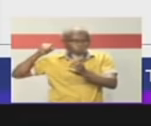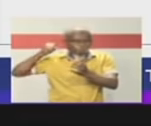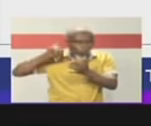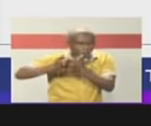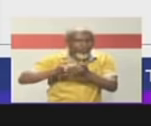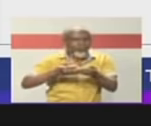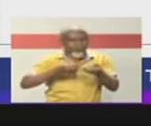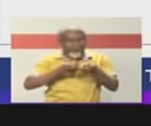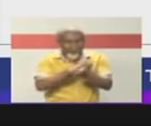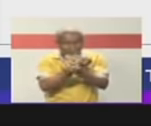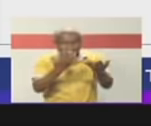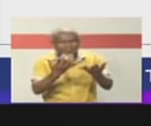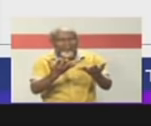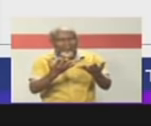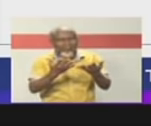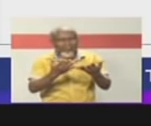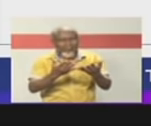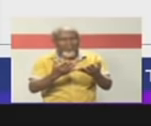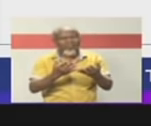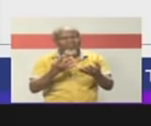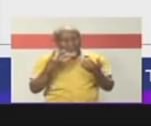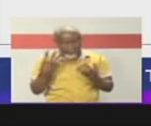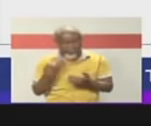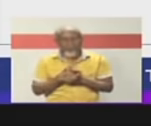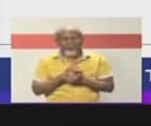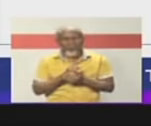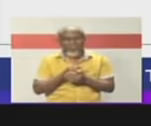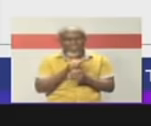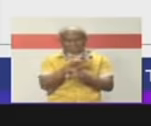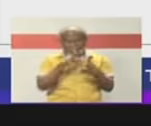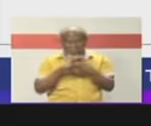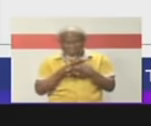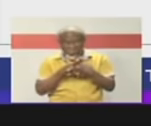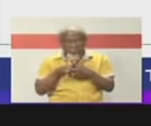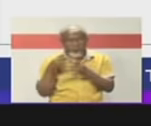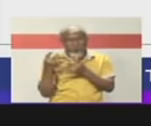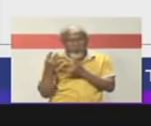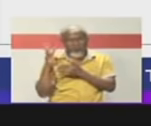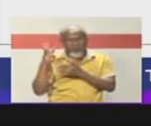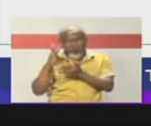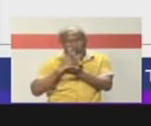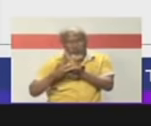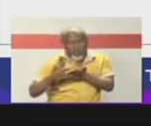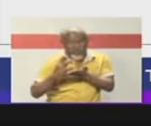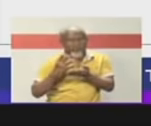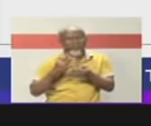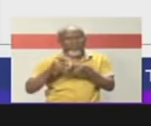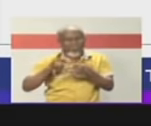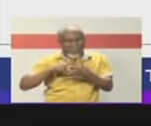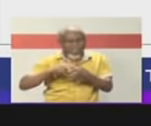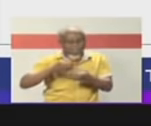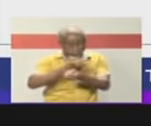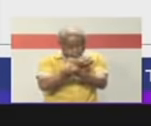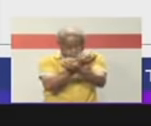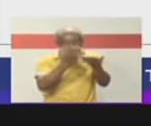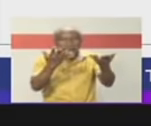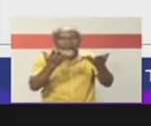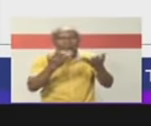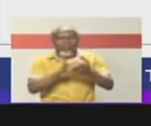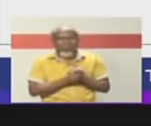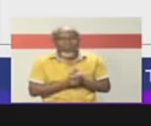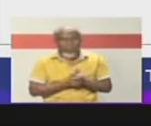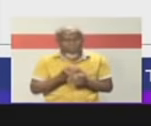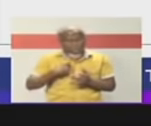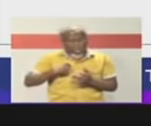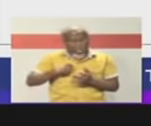States, it's at least 4 weeks before they publish their data. The verification is ongoing. I'm a medical person.